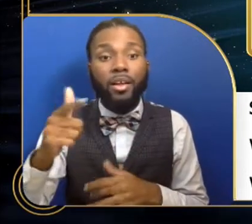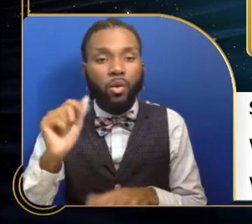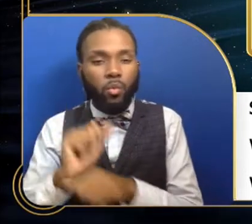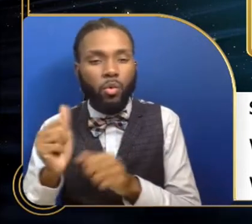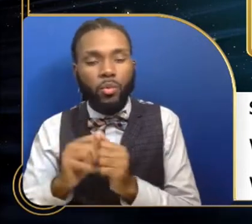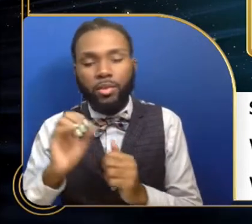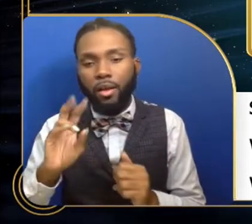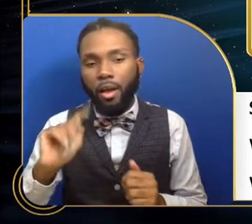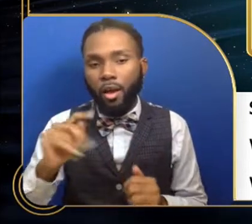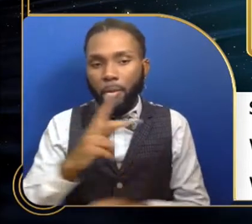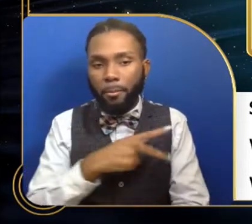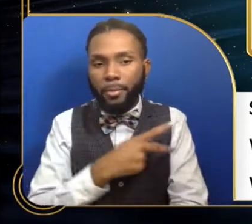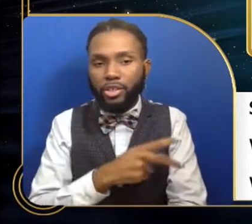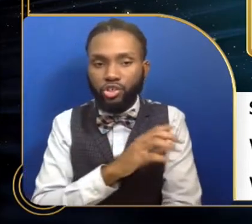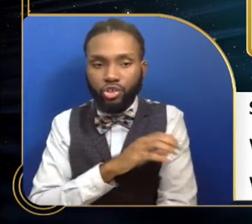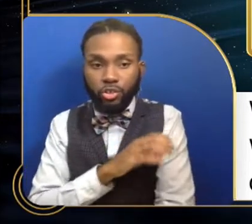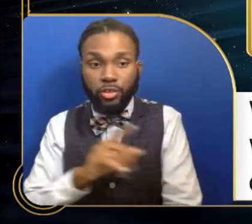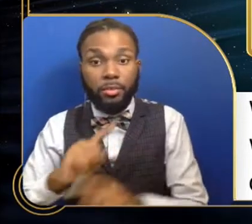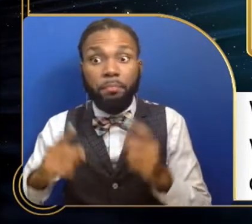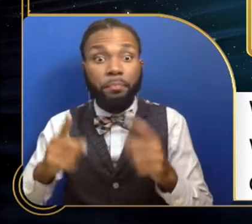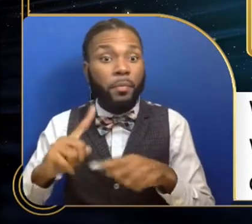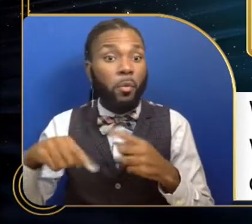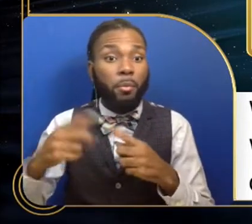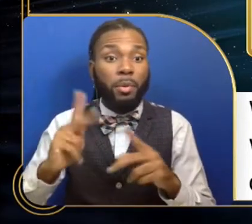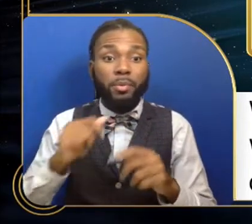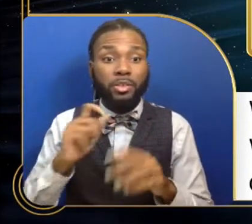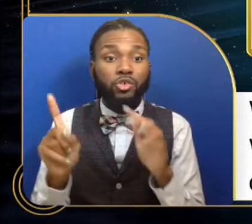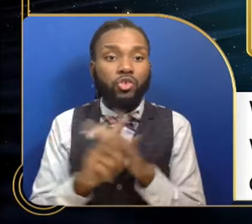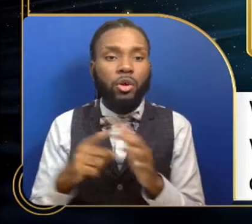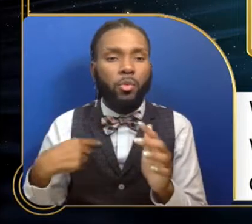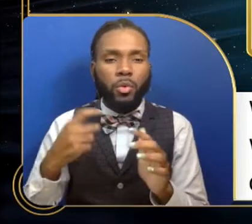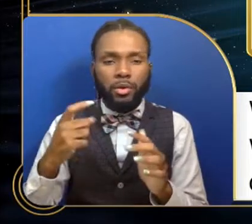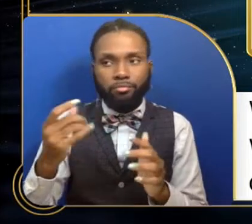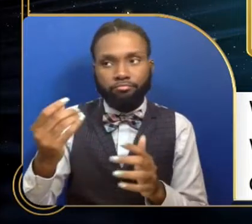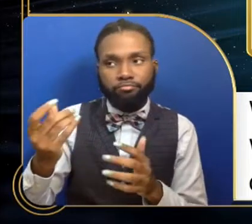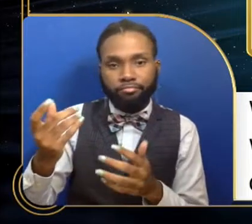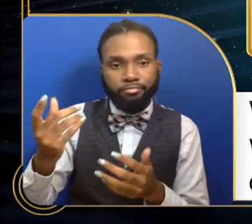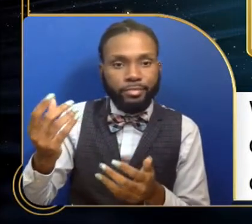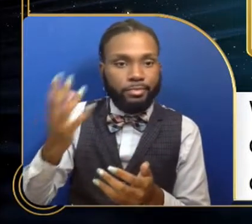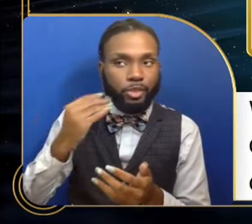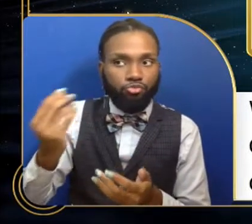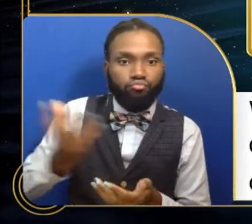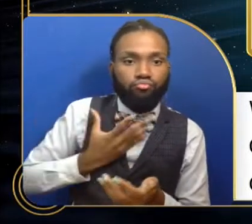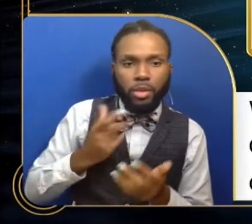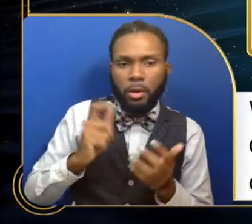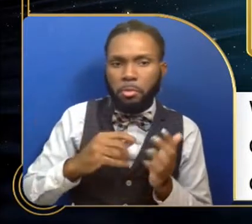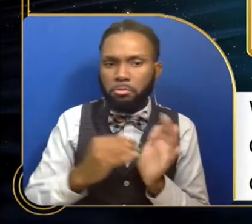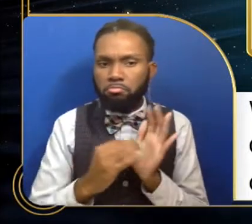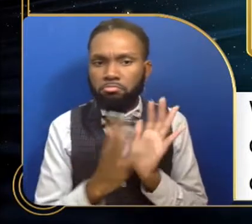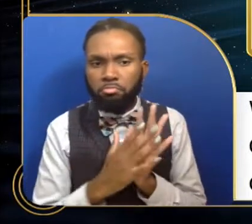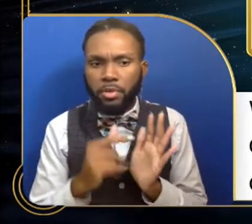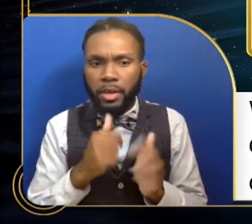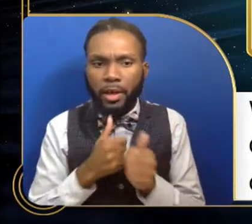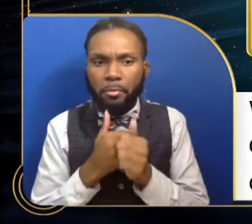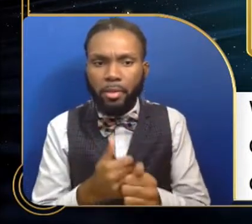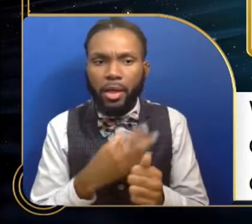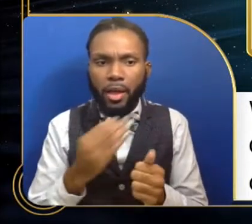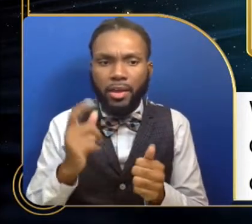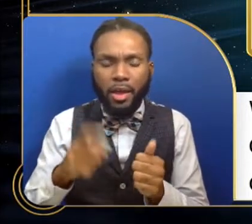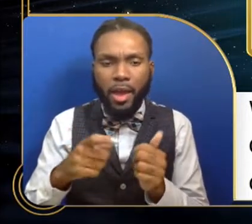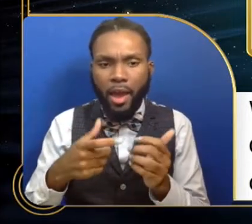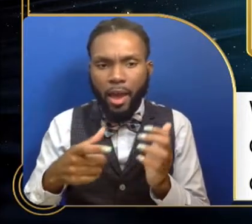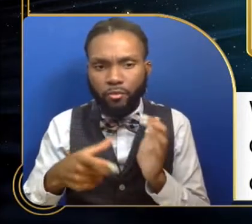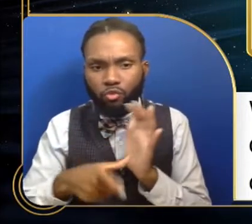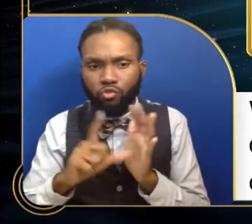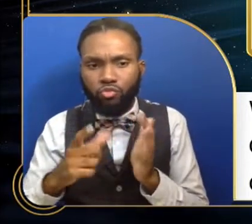show up, we were told to write patient not compliant, review in 3 months. Review in 3 months and take no action. That's the